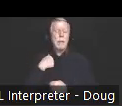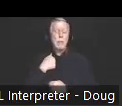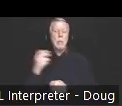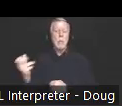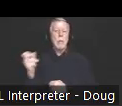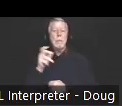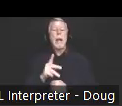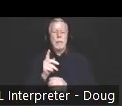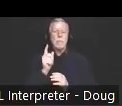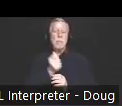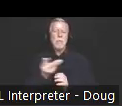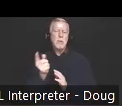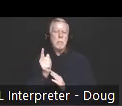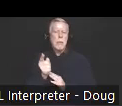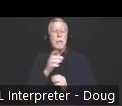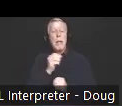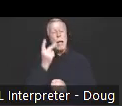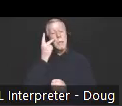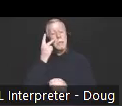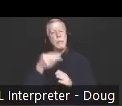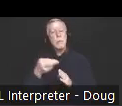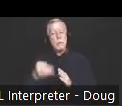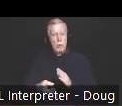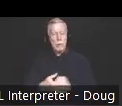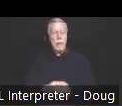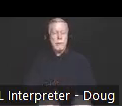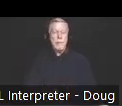and we'll see what the results are.